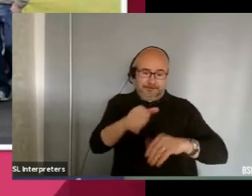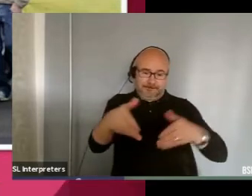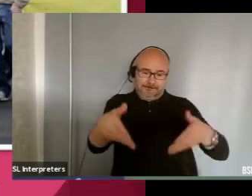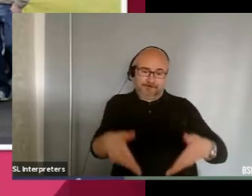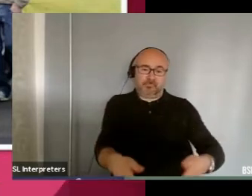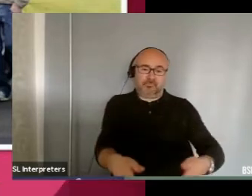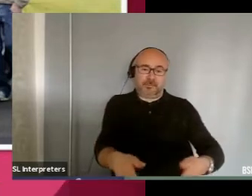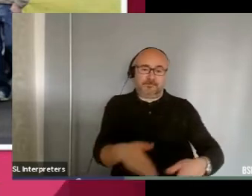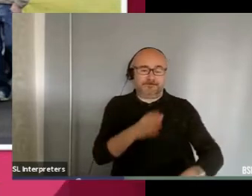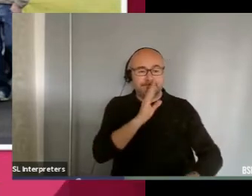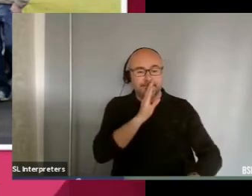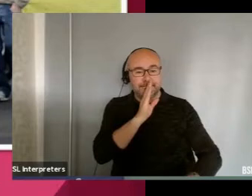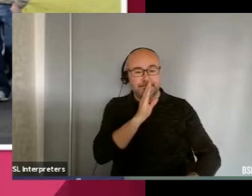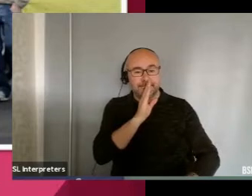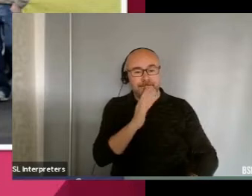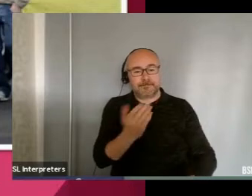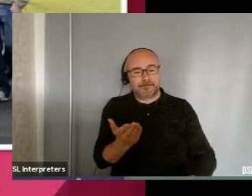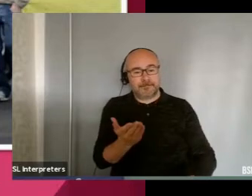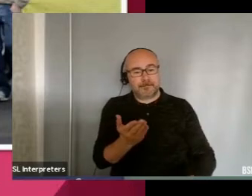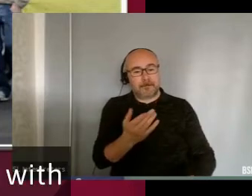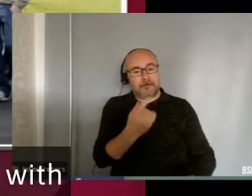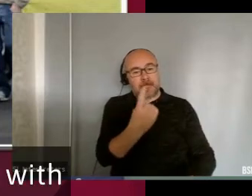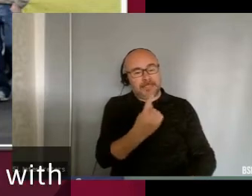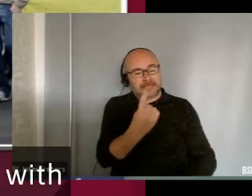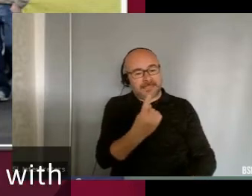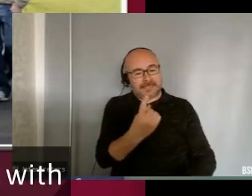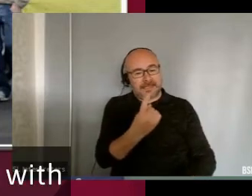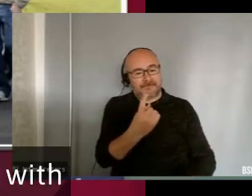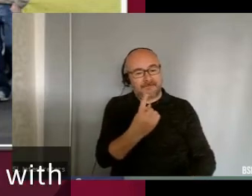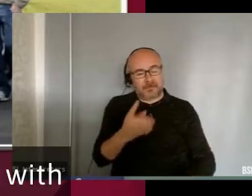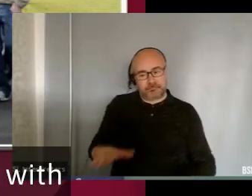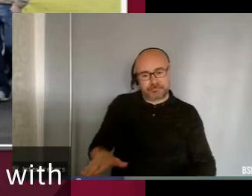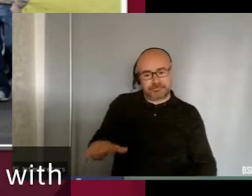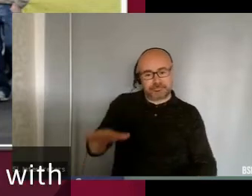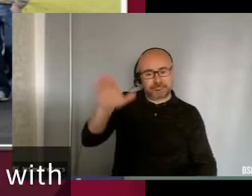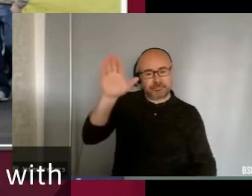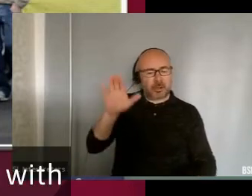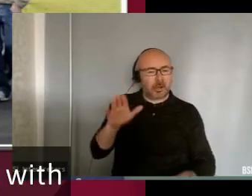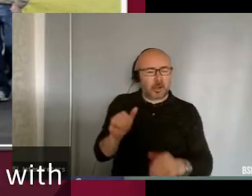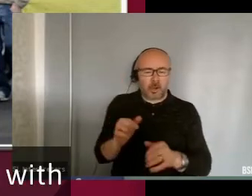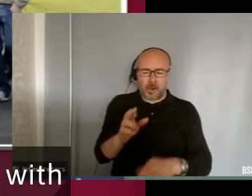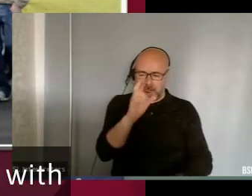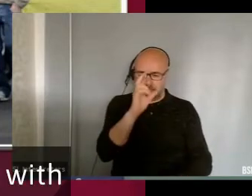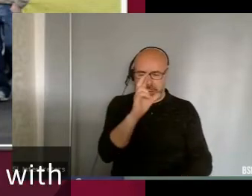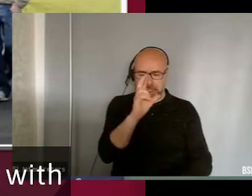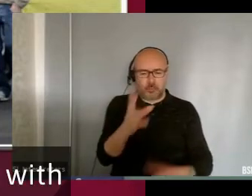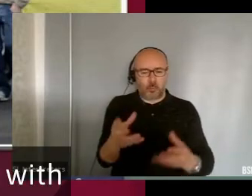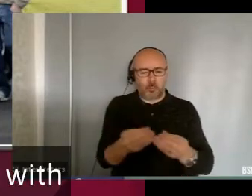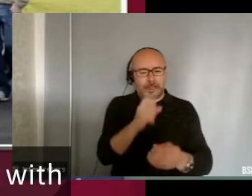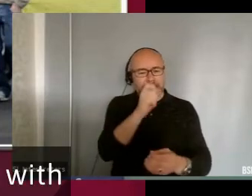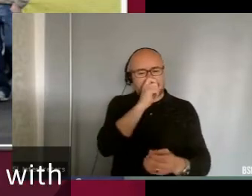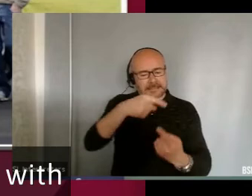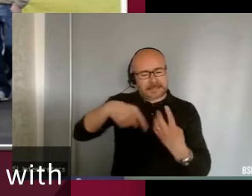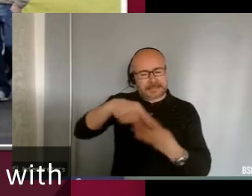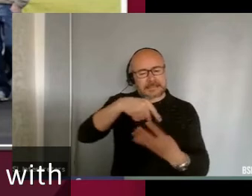of how she was brought up and had a very close relationship with her sisters, how